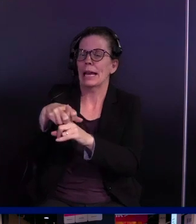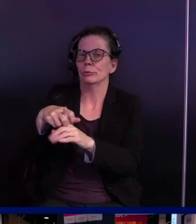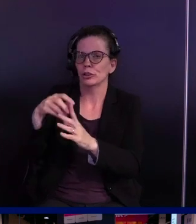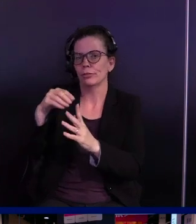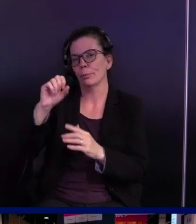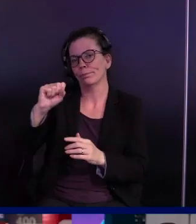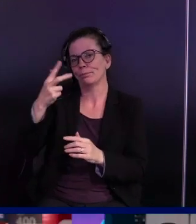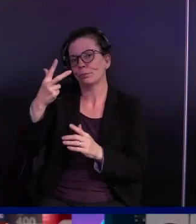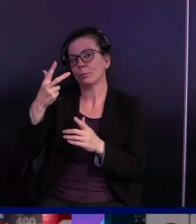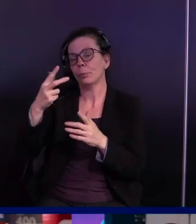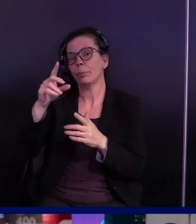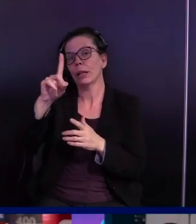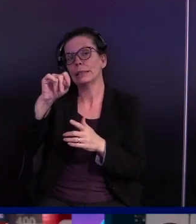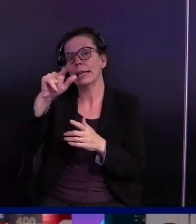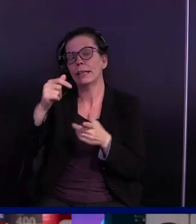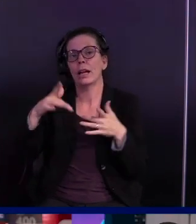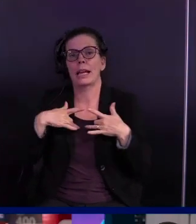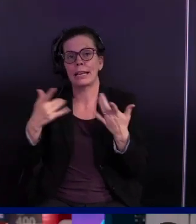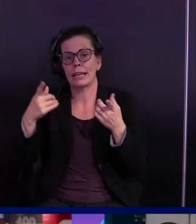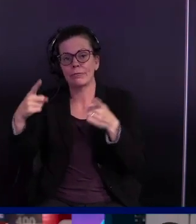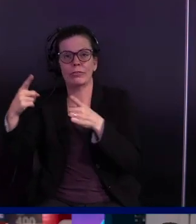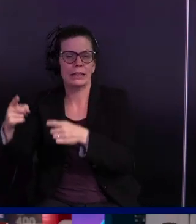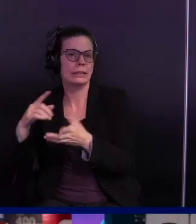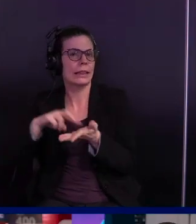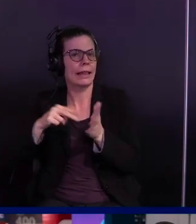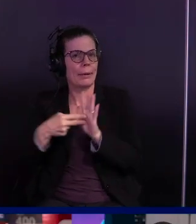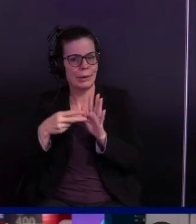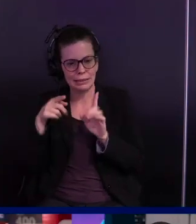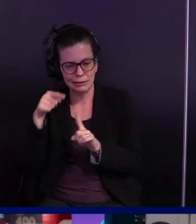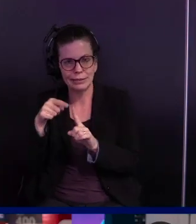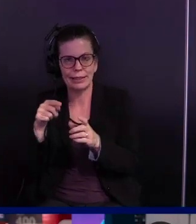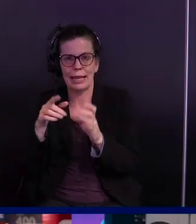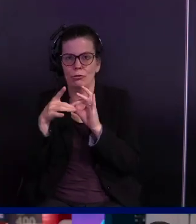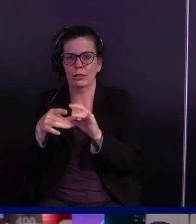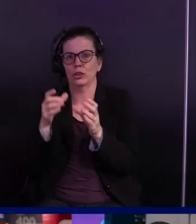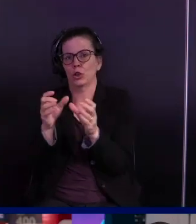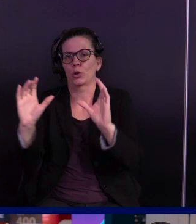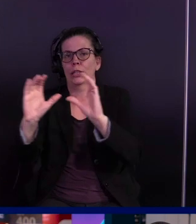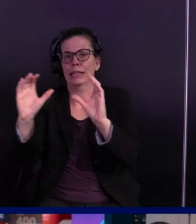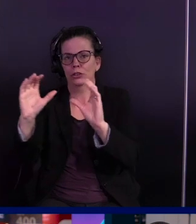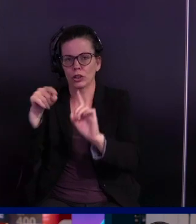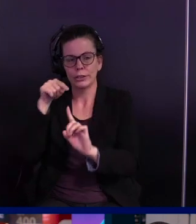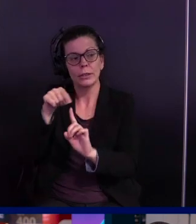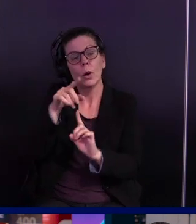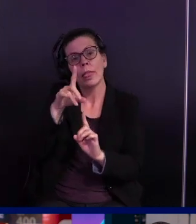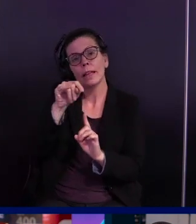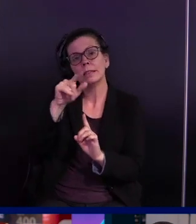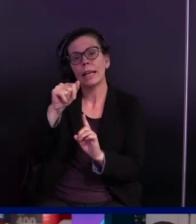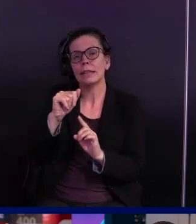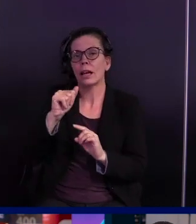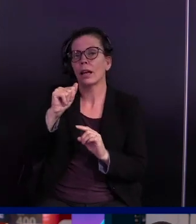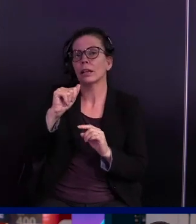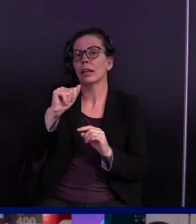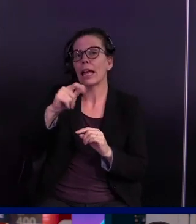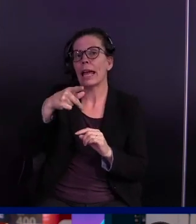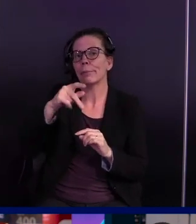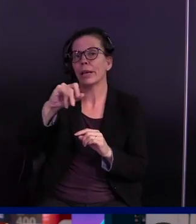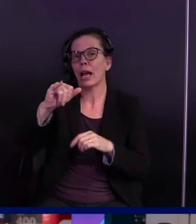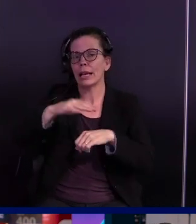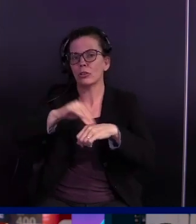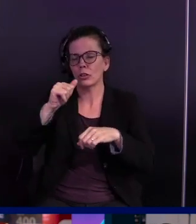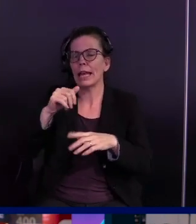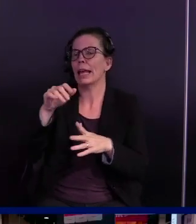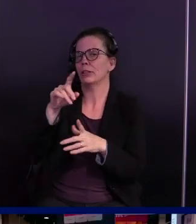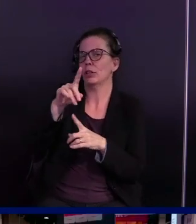data events, which means that the exfiltrated credentials made an data API call to the S3 bucket, basically.